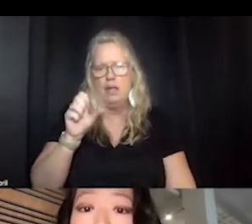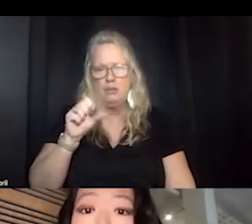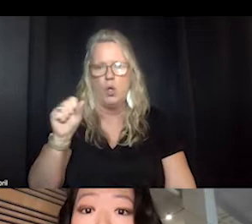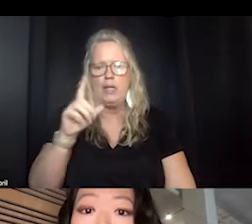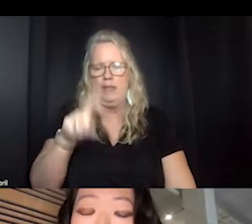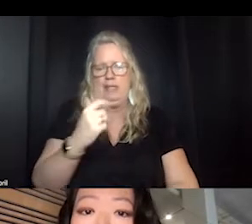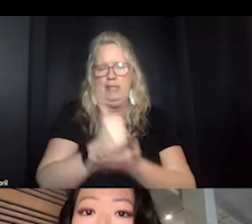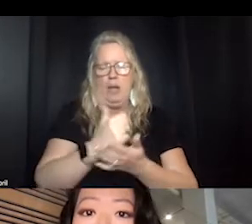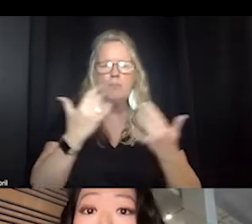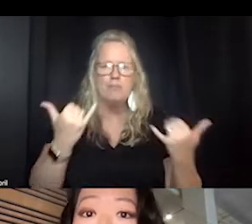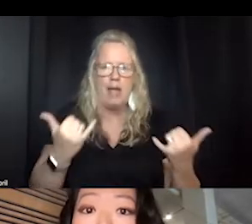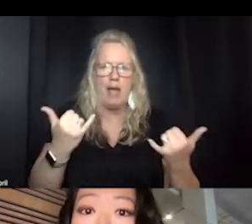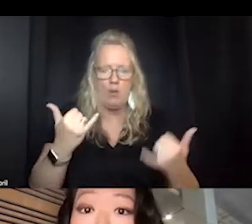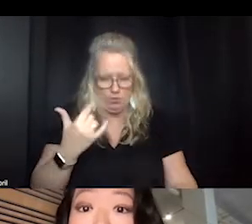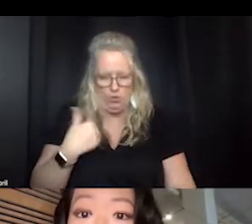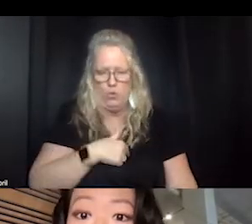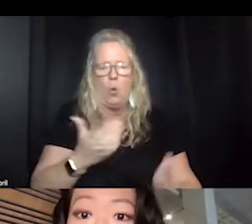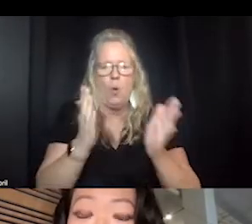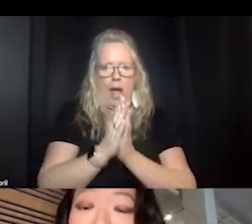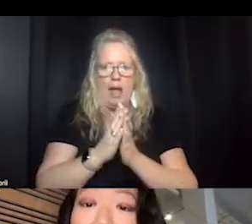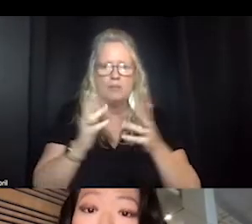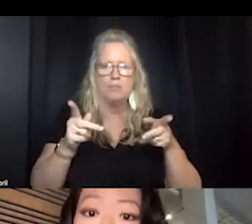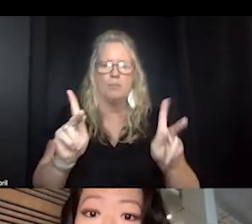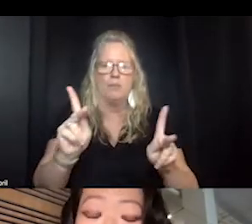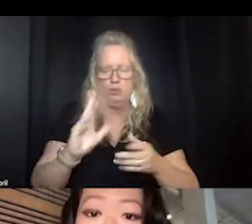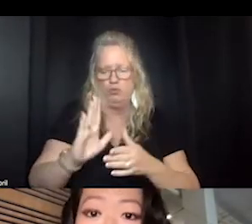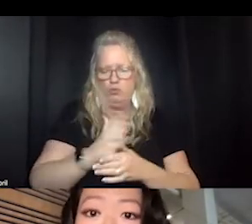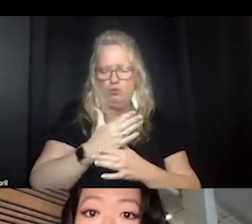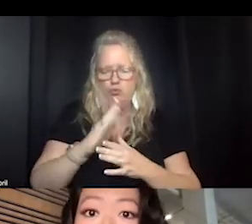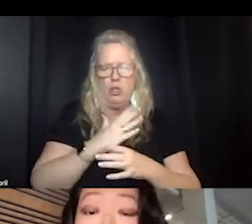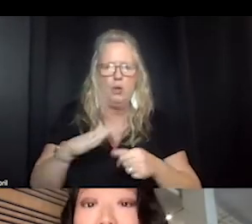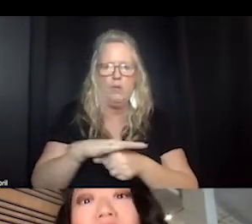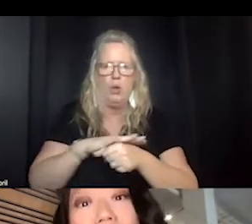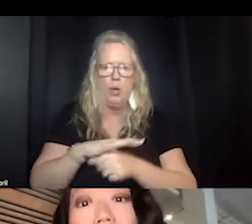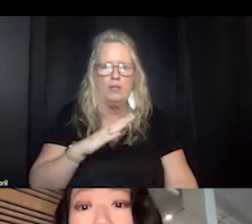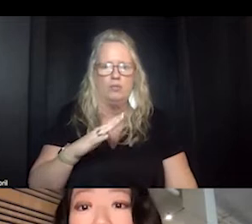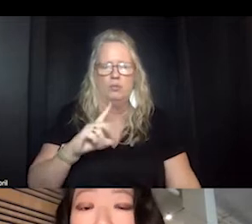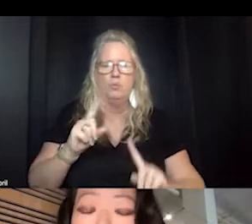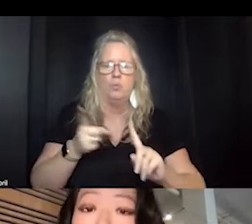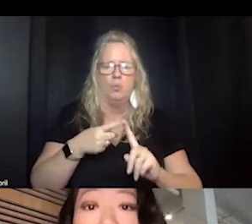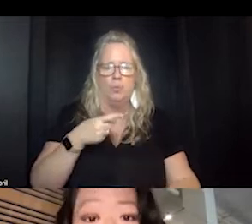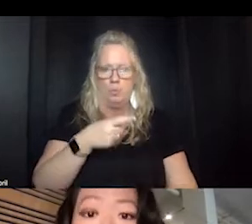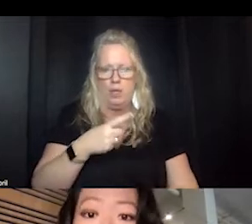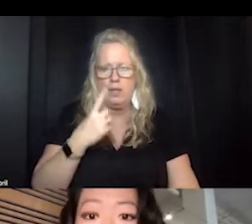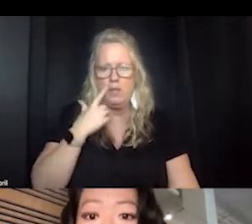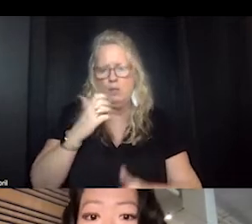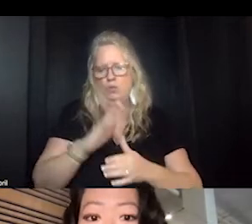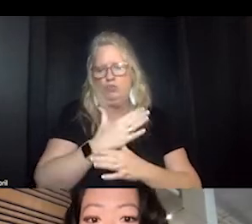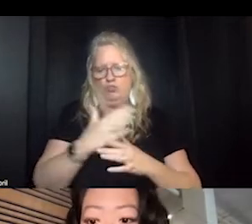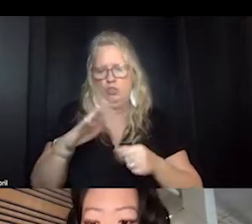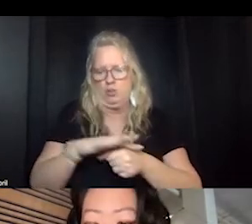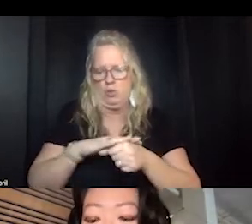help now. We ask for permission to share location. And when they opt in, we share